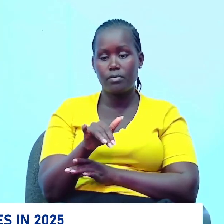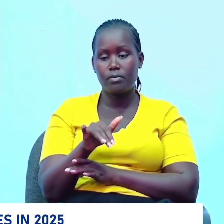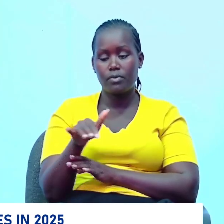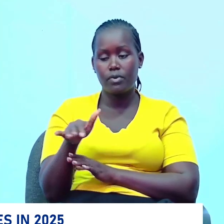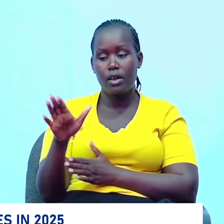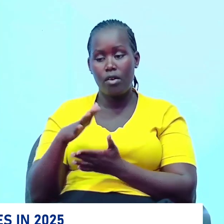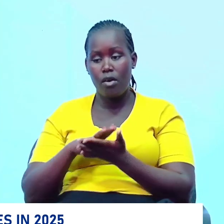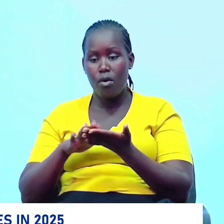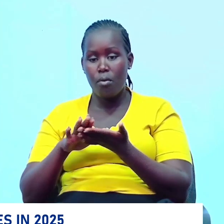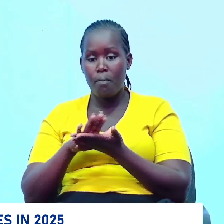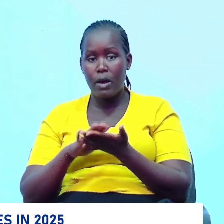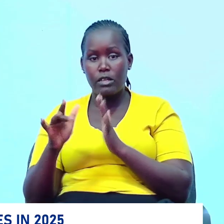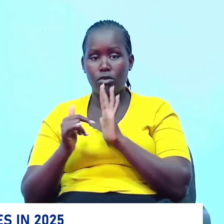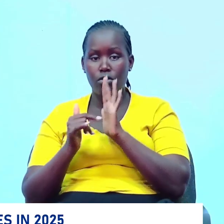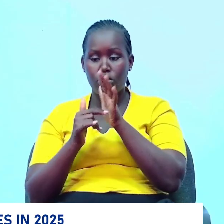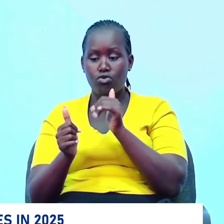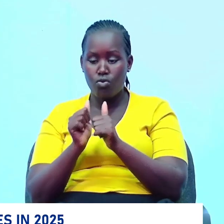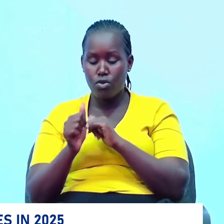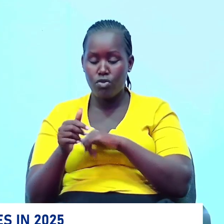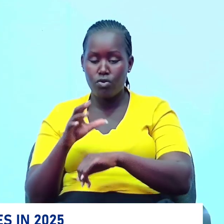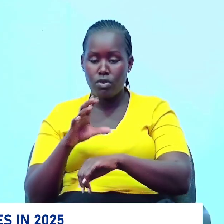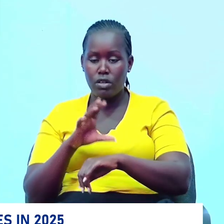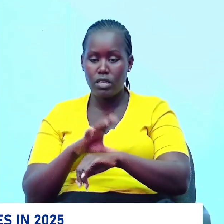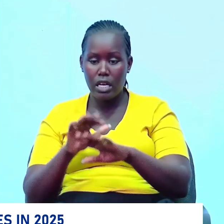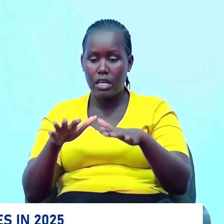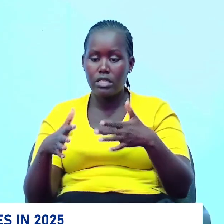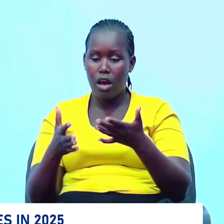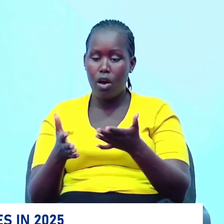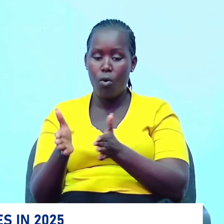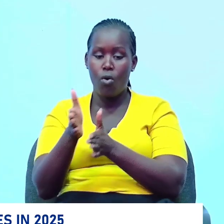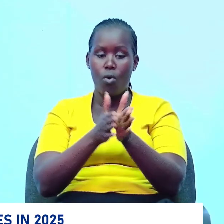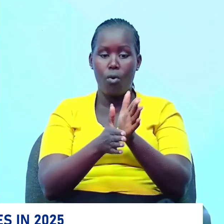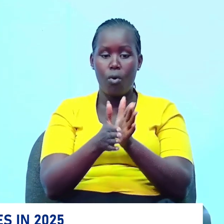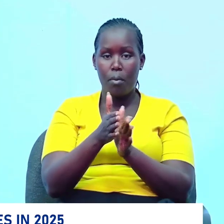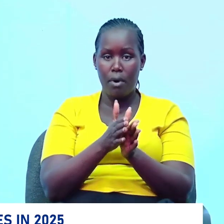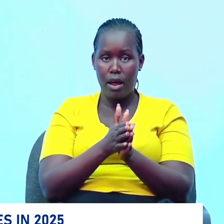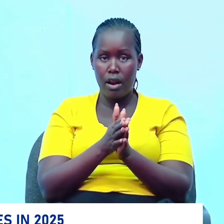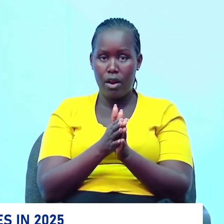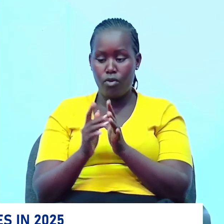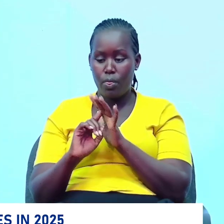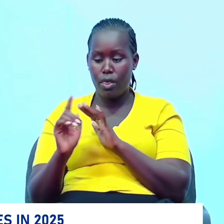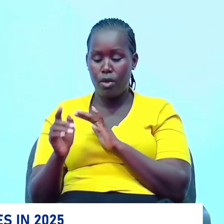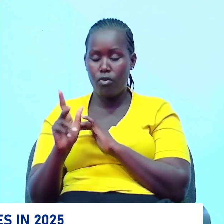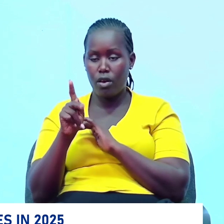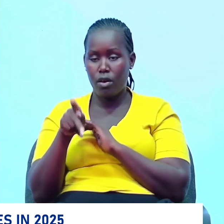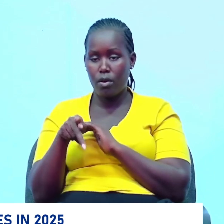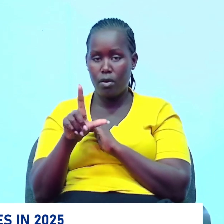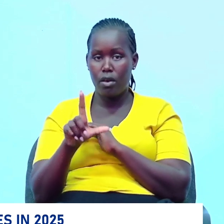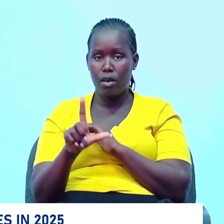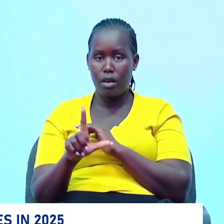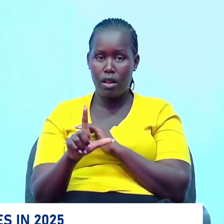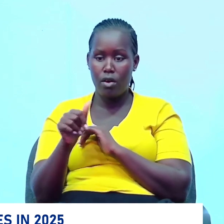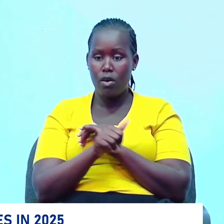on the projections that we undertake, is how we plan now our expansion as SKPA. Our earlier